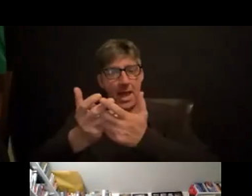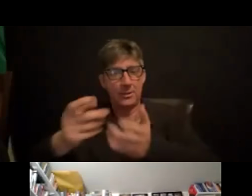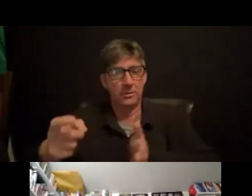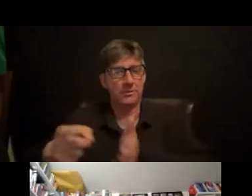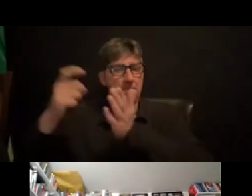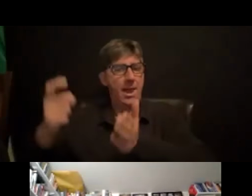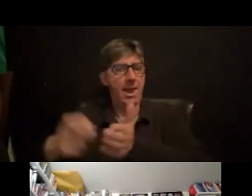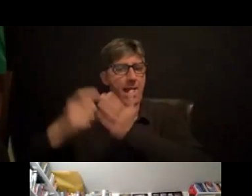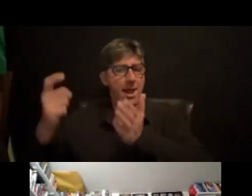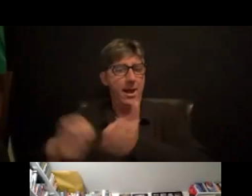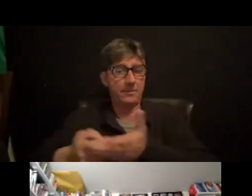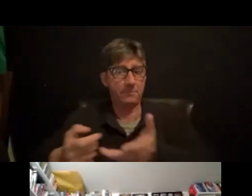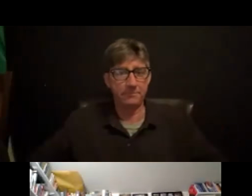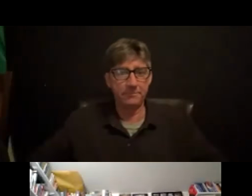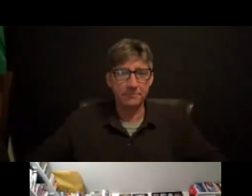Thanks, Rob.